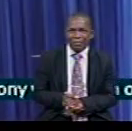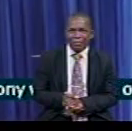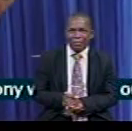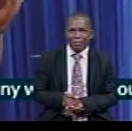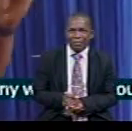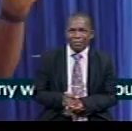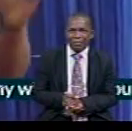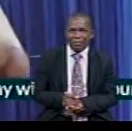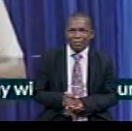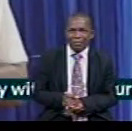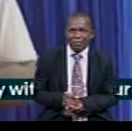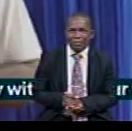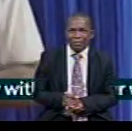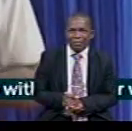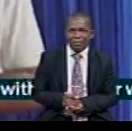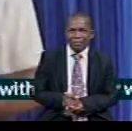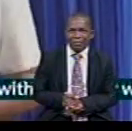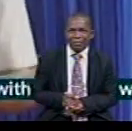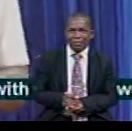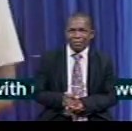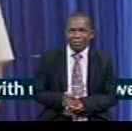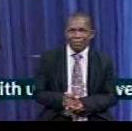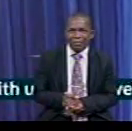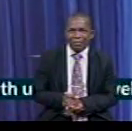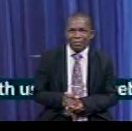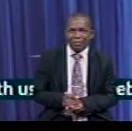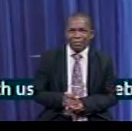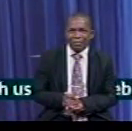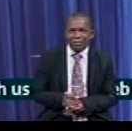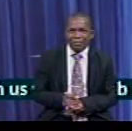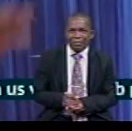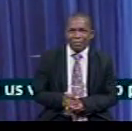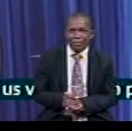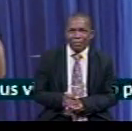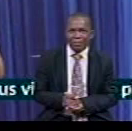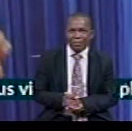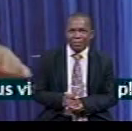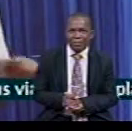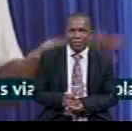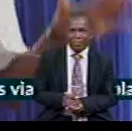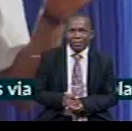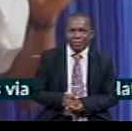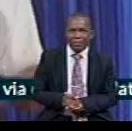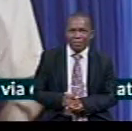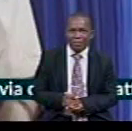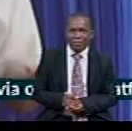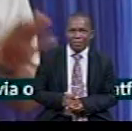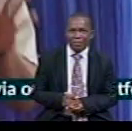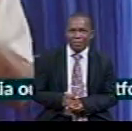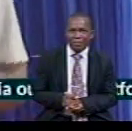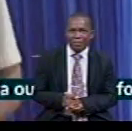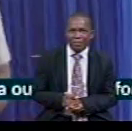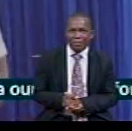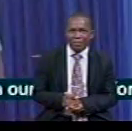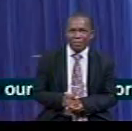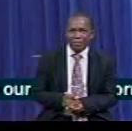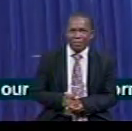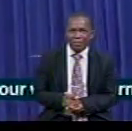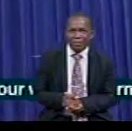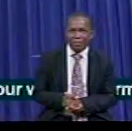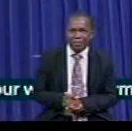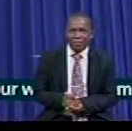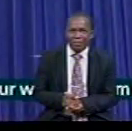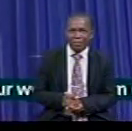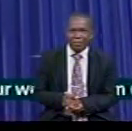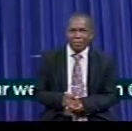mosquito net, keep to a bin at the question hole. Now, since I'm with the shell, honour. Minipa de mo mo nim wo ha fas ni amedo mo ba de mo nim me ye fu